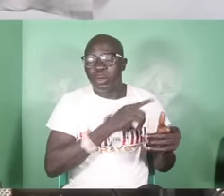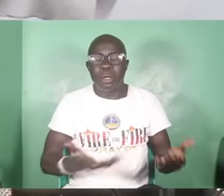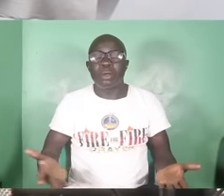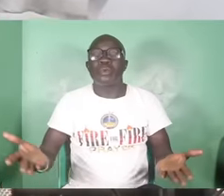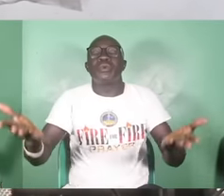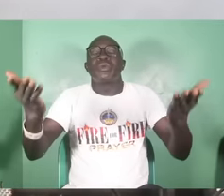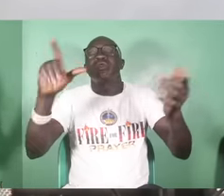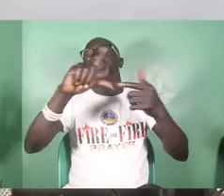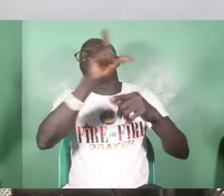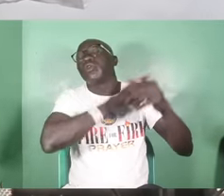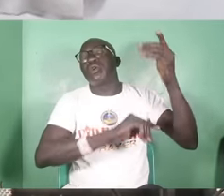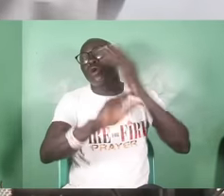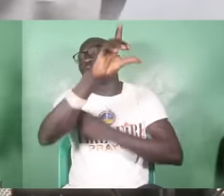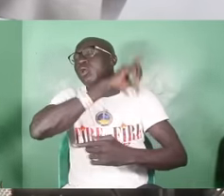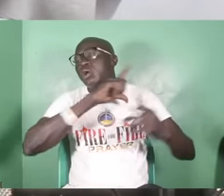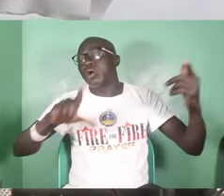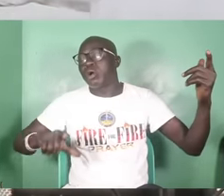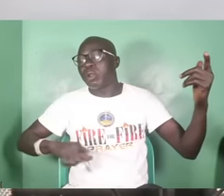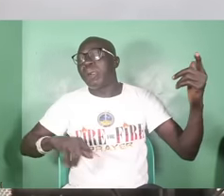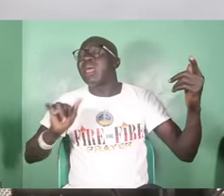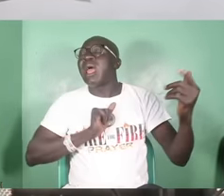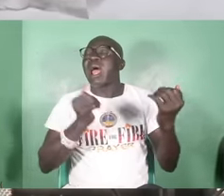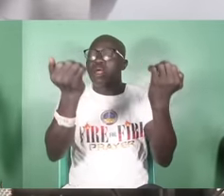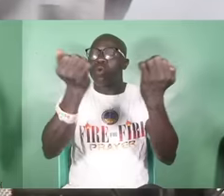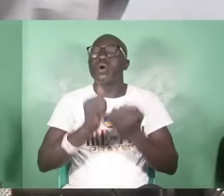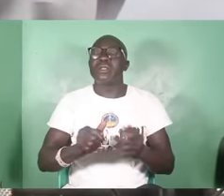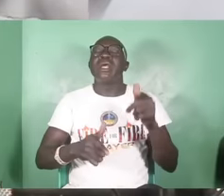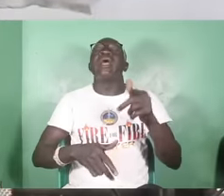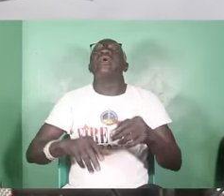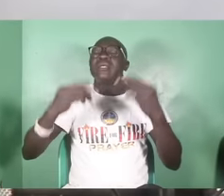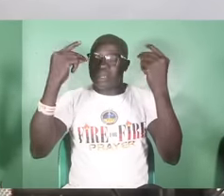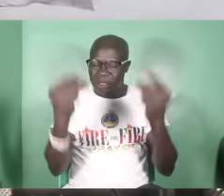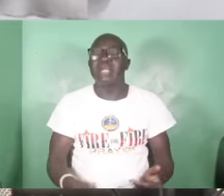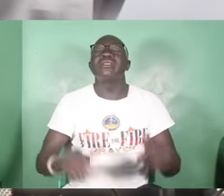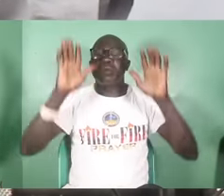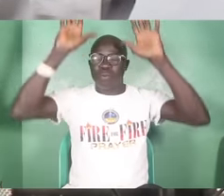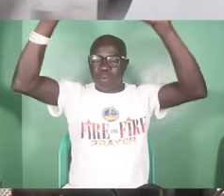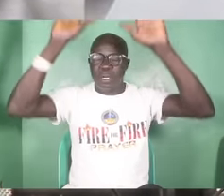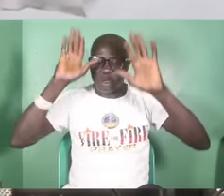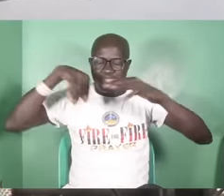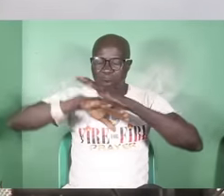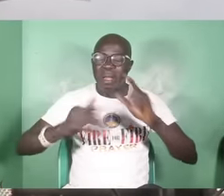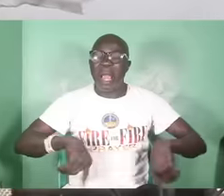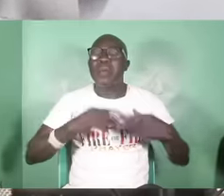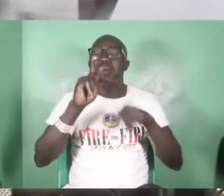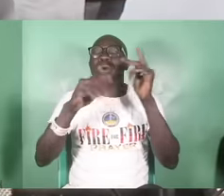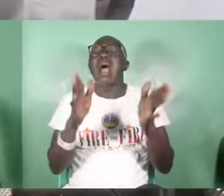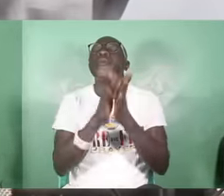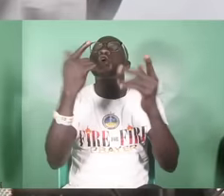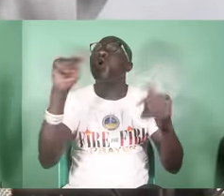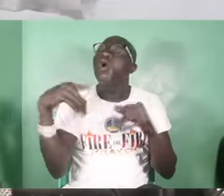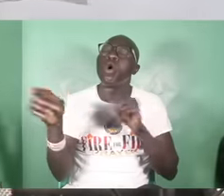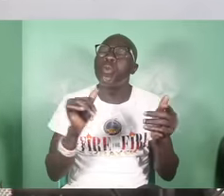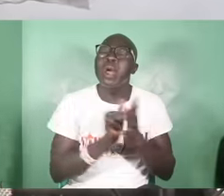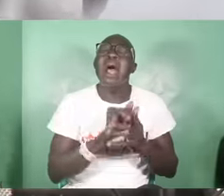Bawe soke so Lord. Oluwa. Mo fe ya lo ojiji na ye. I want is that a problem in my life? Tawo eyan so pe ba o mo se. Now people to ask how come? Tawo